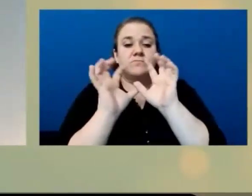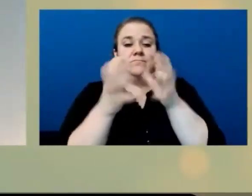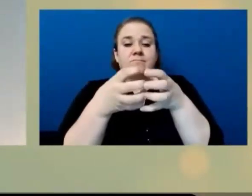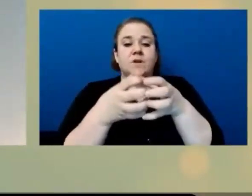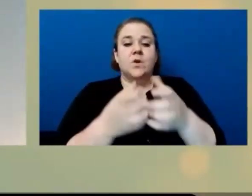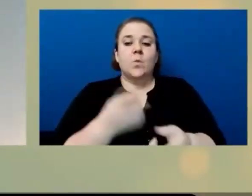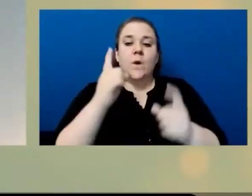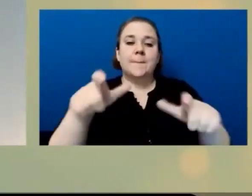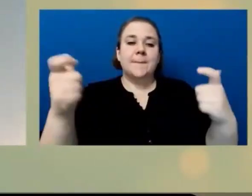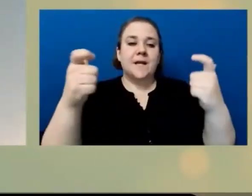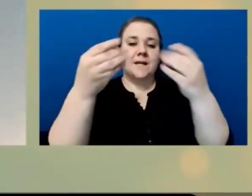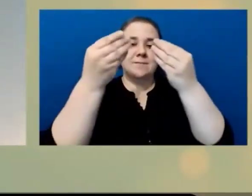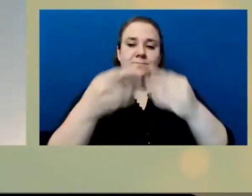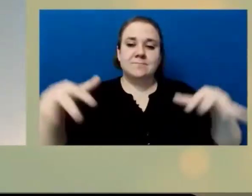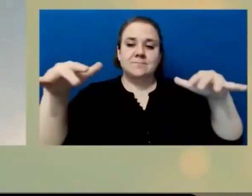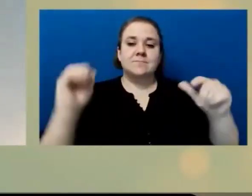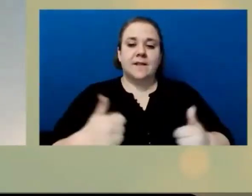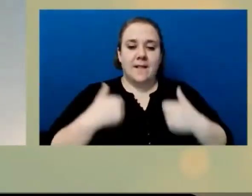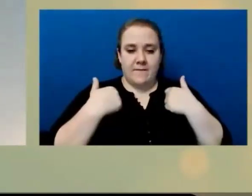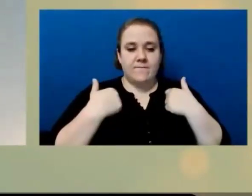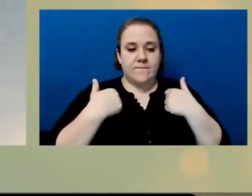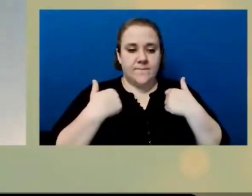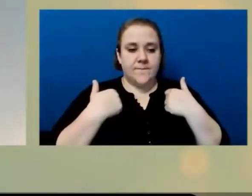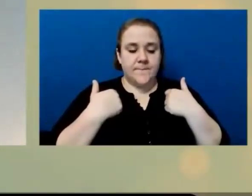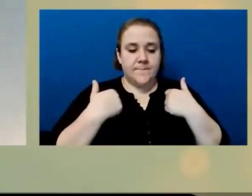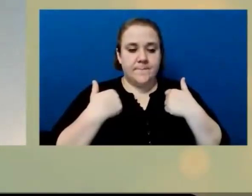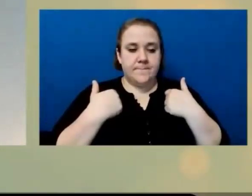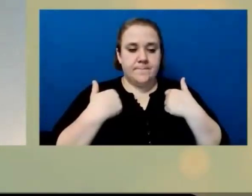sliced, sometimes by our very own hands.